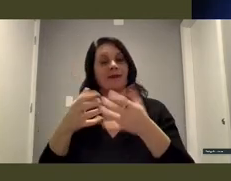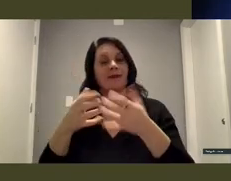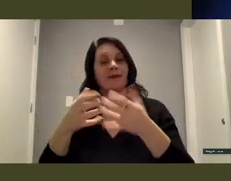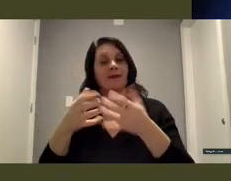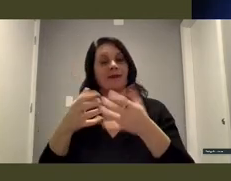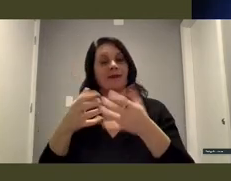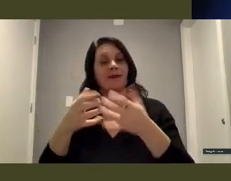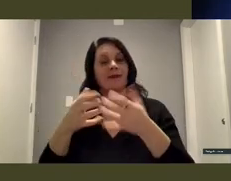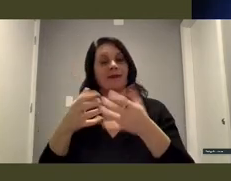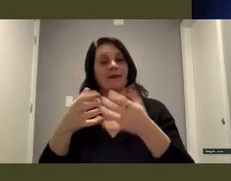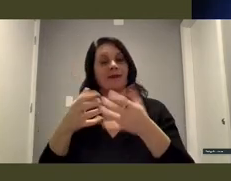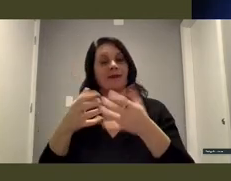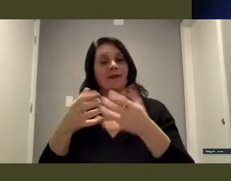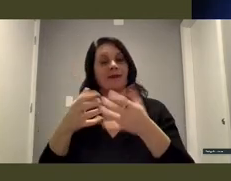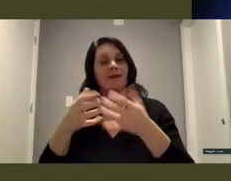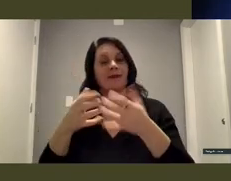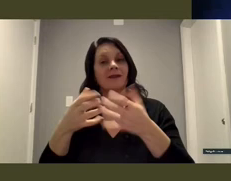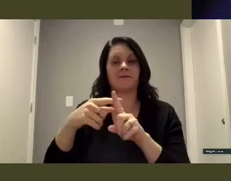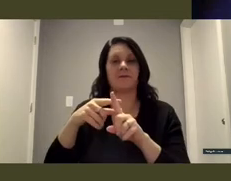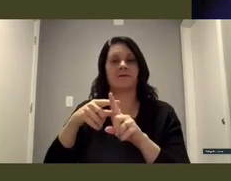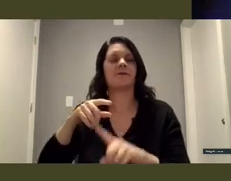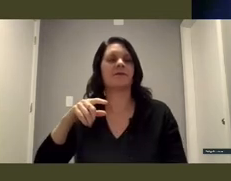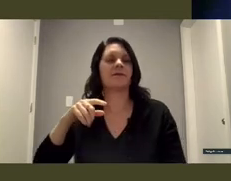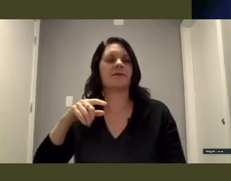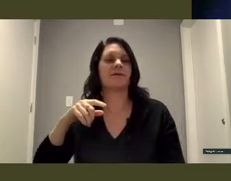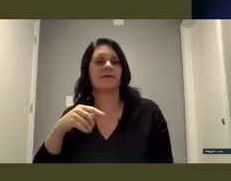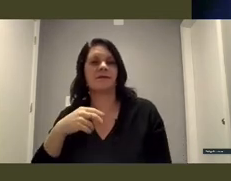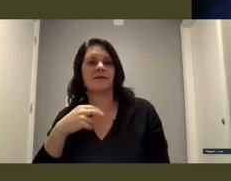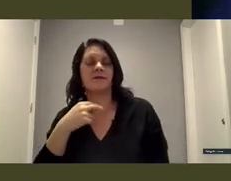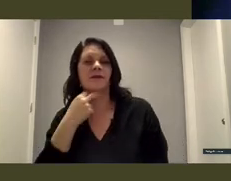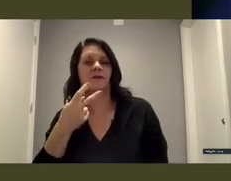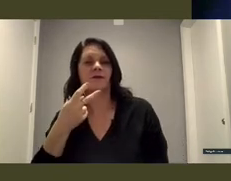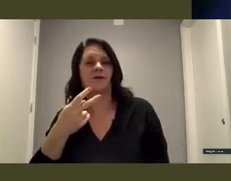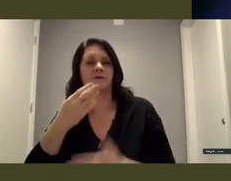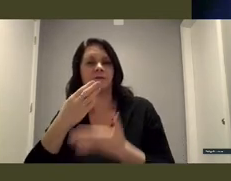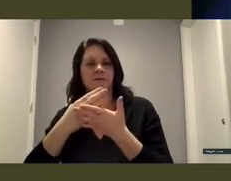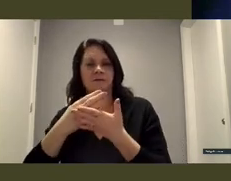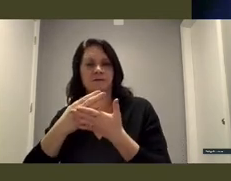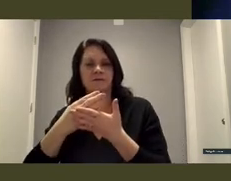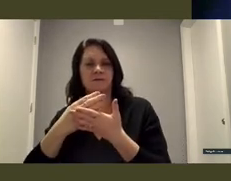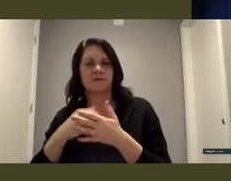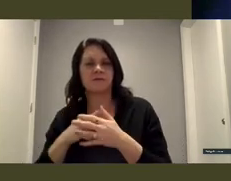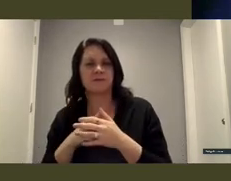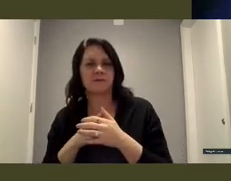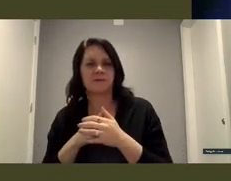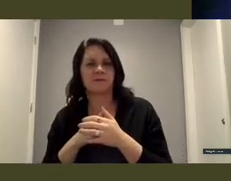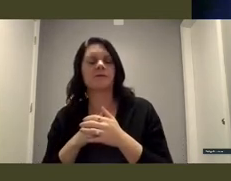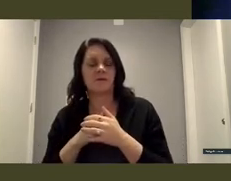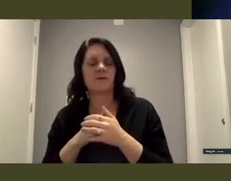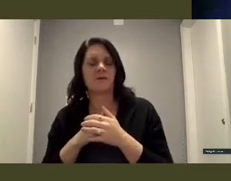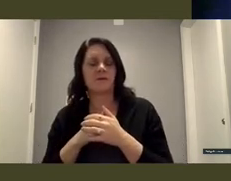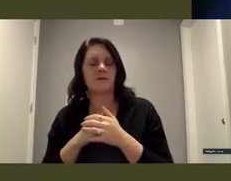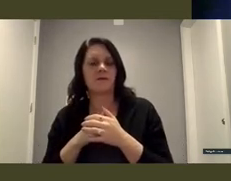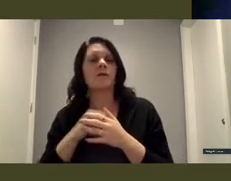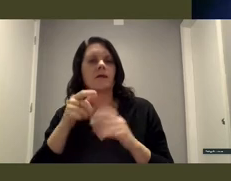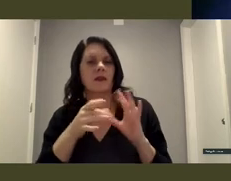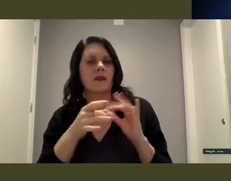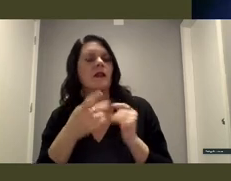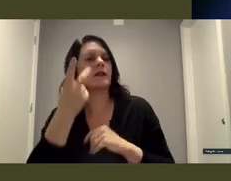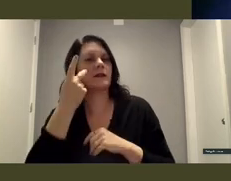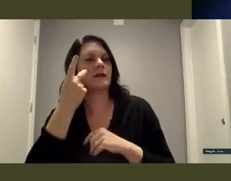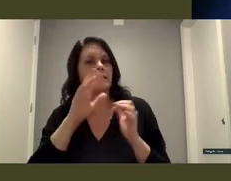goals and perhaps even social justice goals that include the climate system. So looking at the way that we incentivize, our